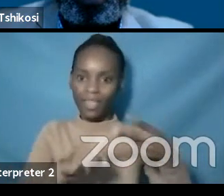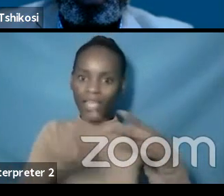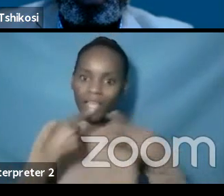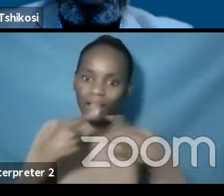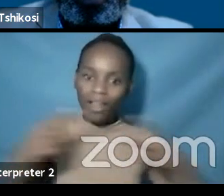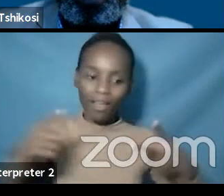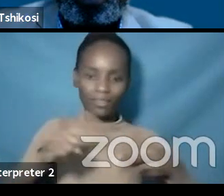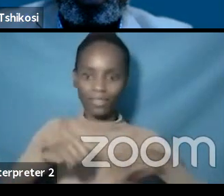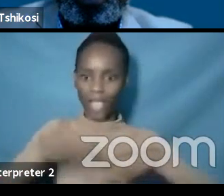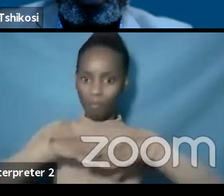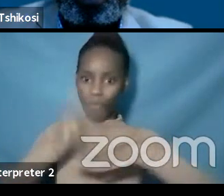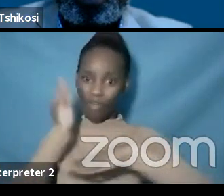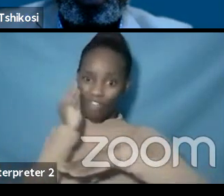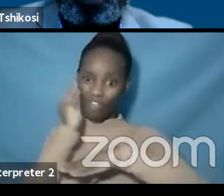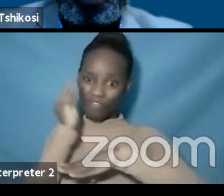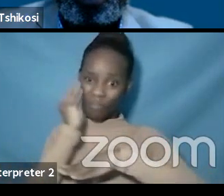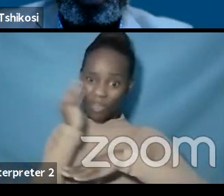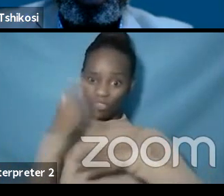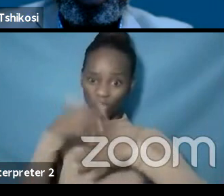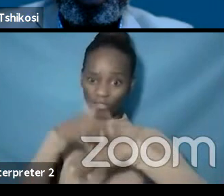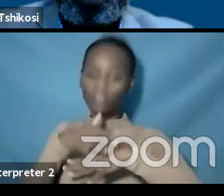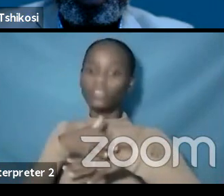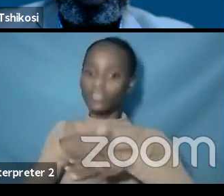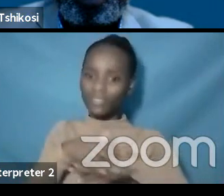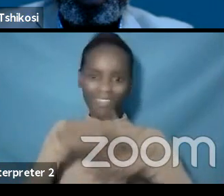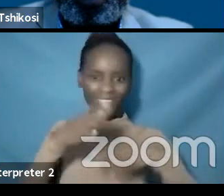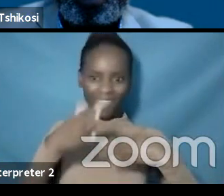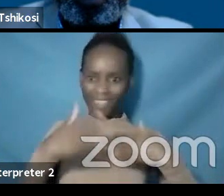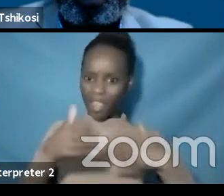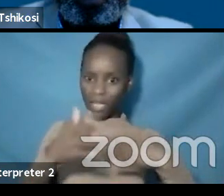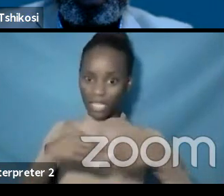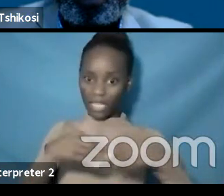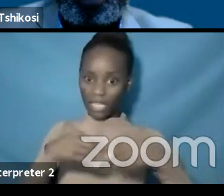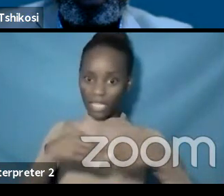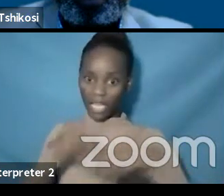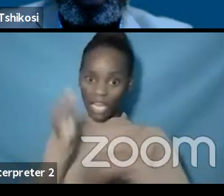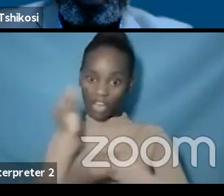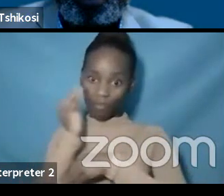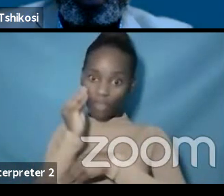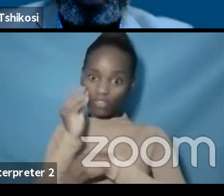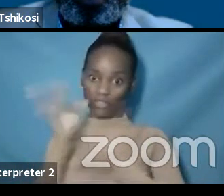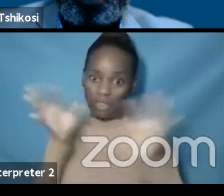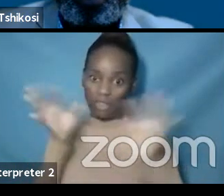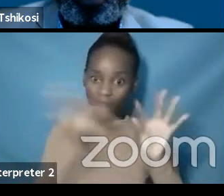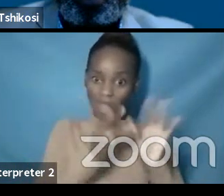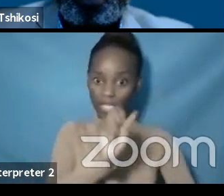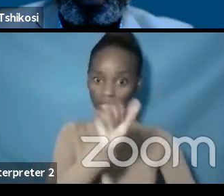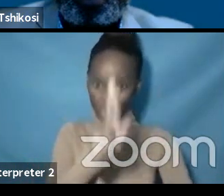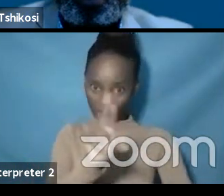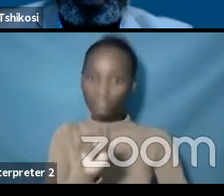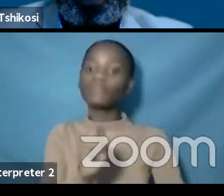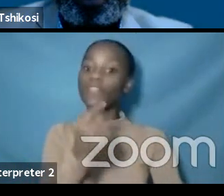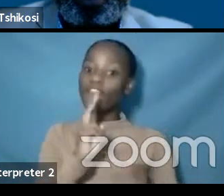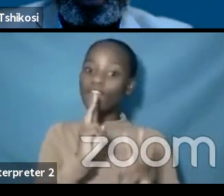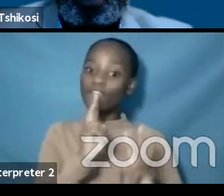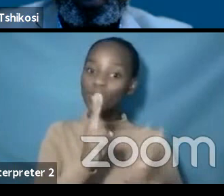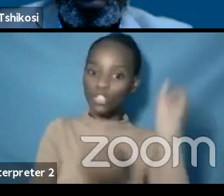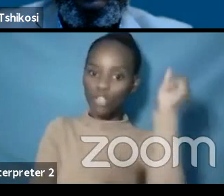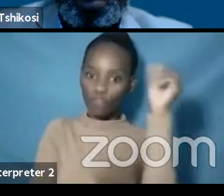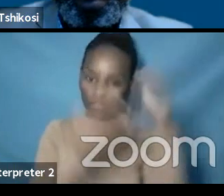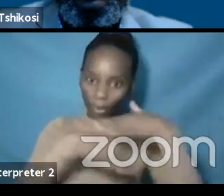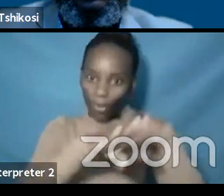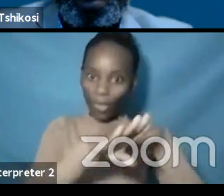as per appointment, and we've got dedicated personnel in different regions who can assist you with that